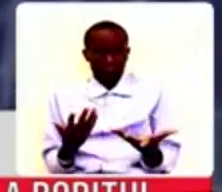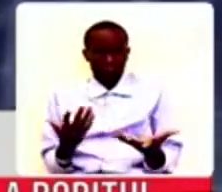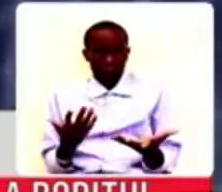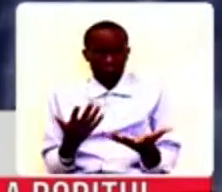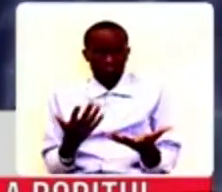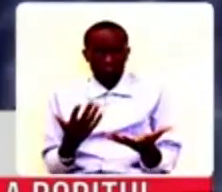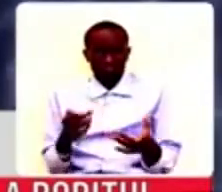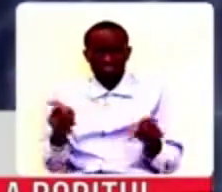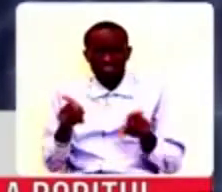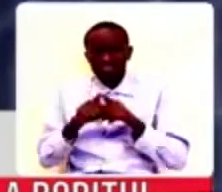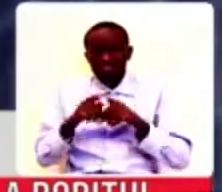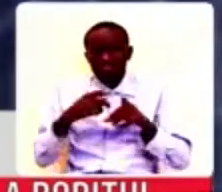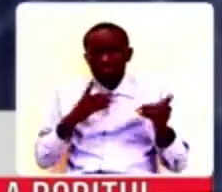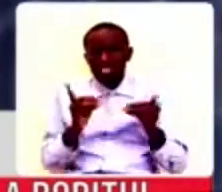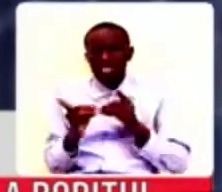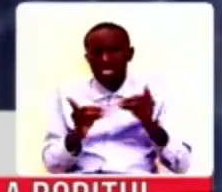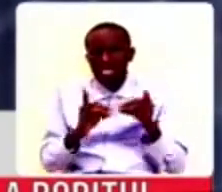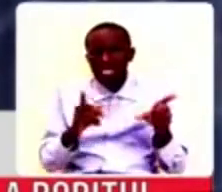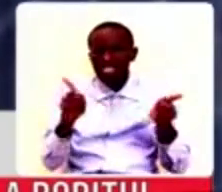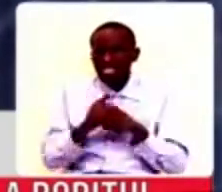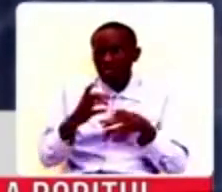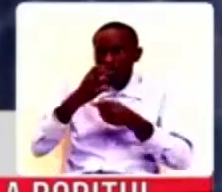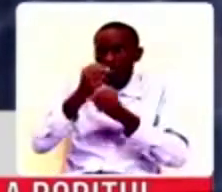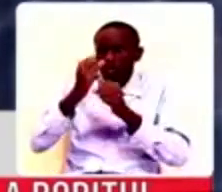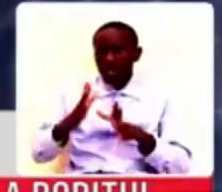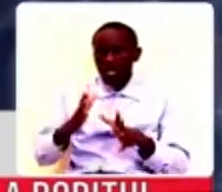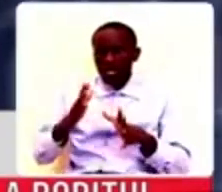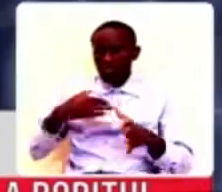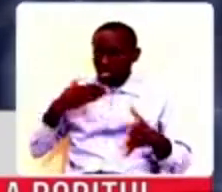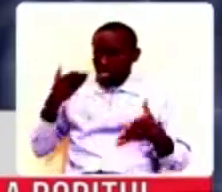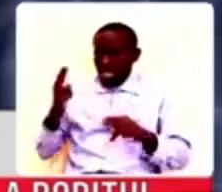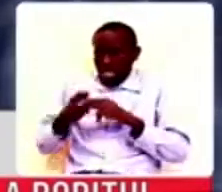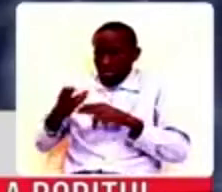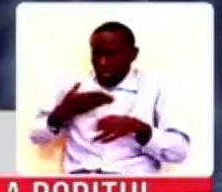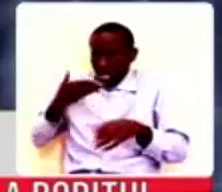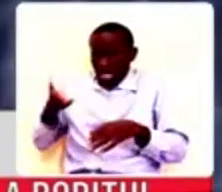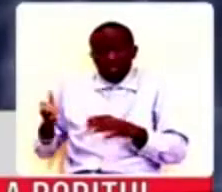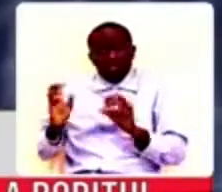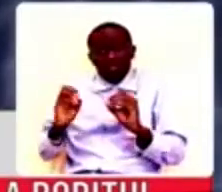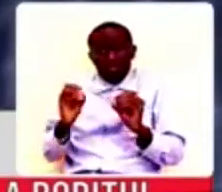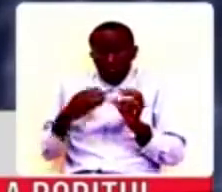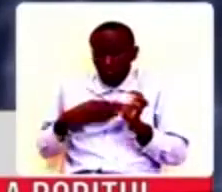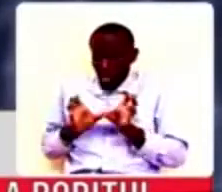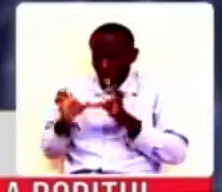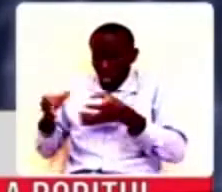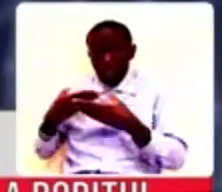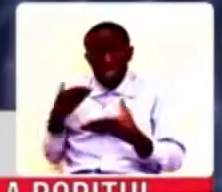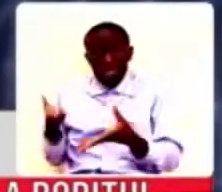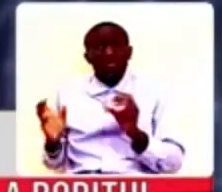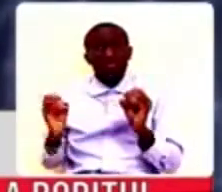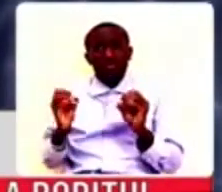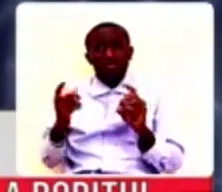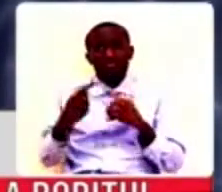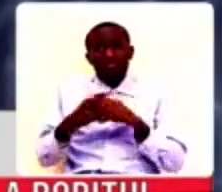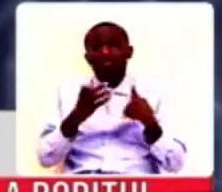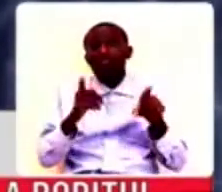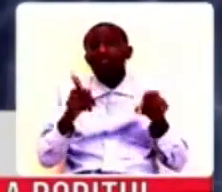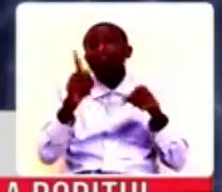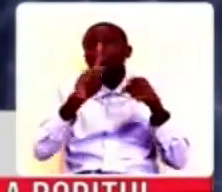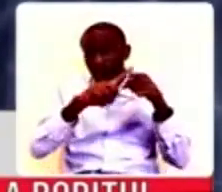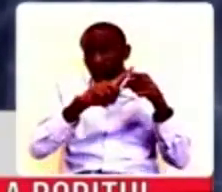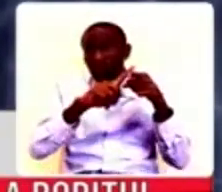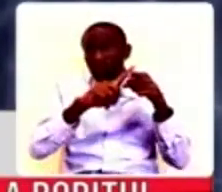a director or shareholder. I don't even exist in that company. But I want to add one other thing. There